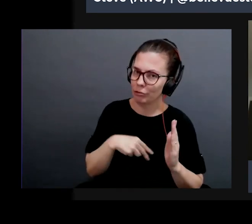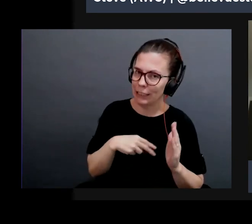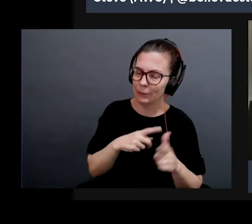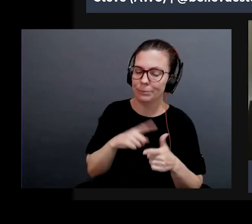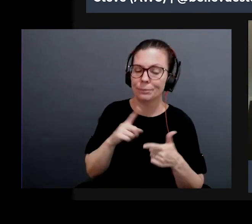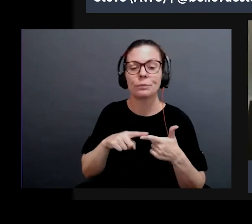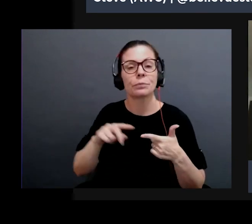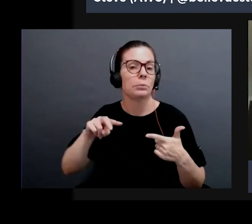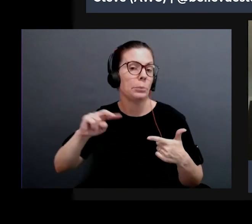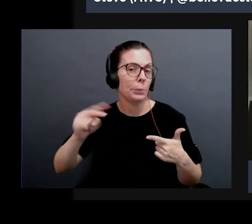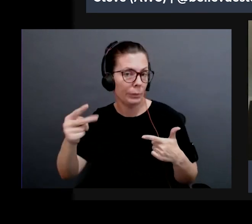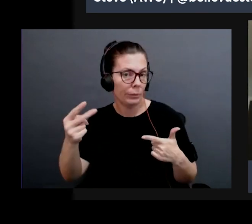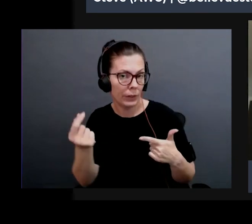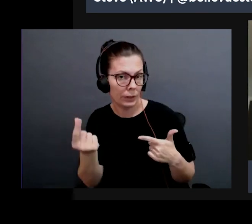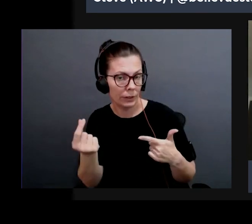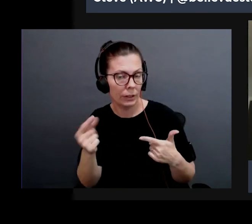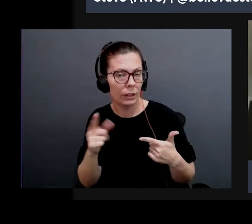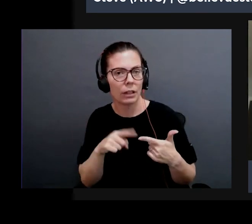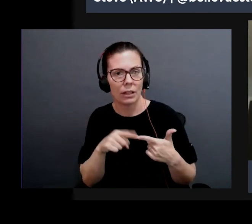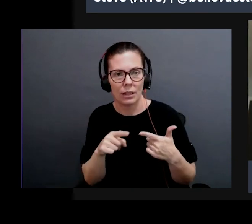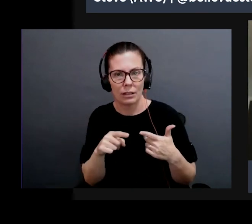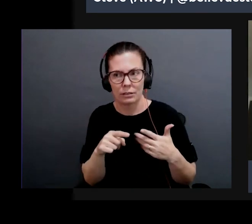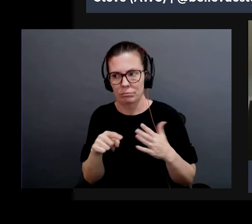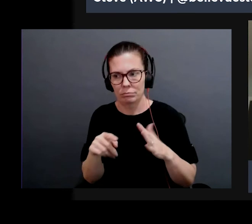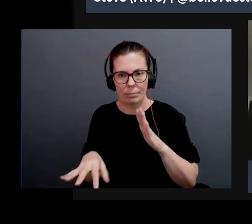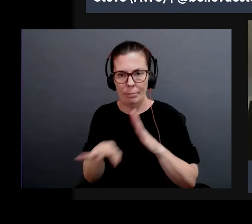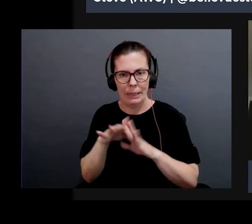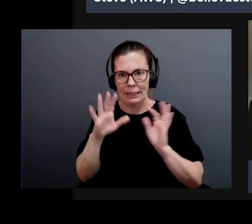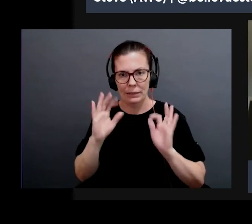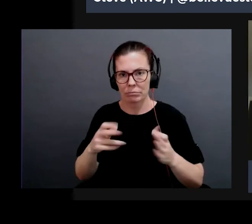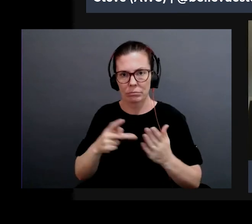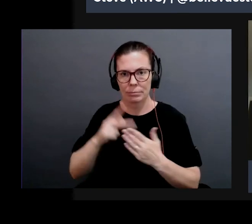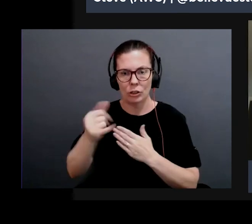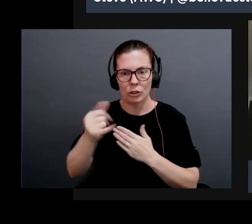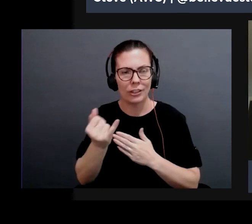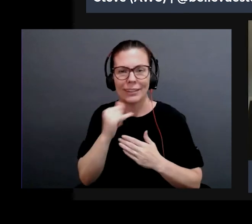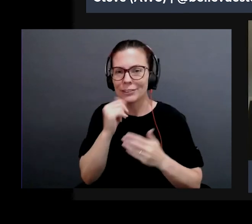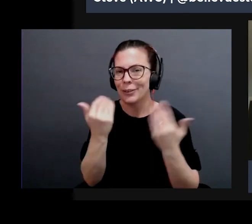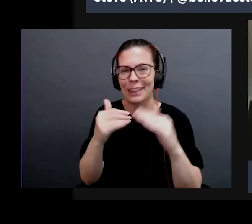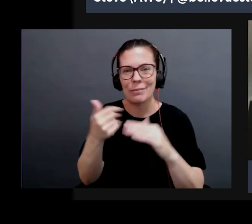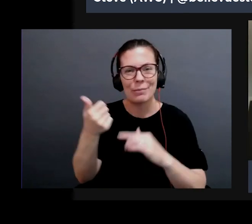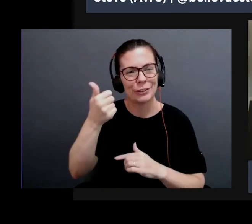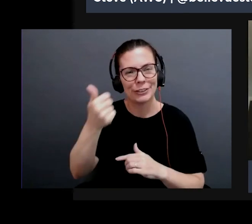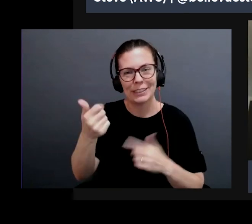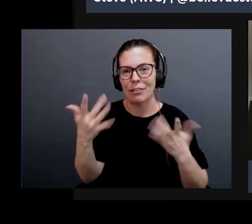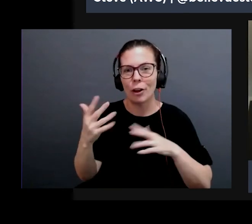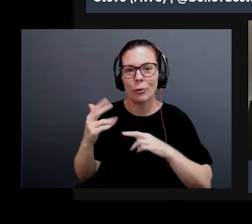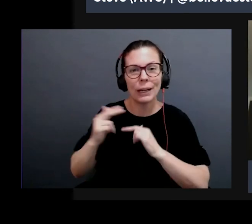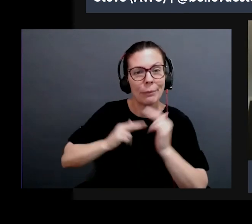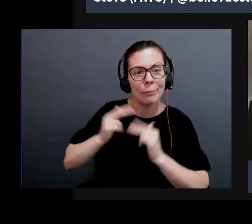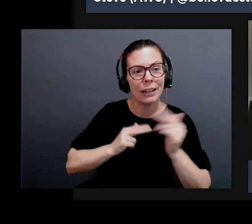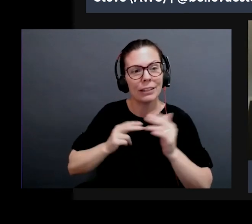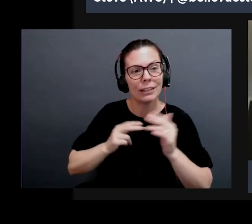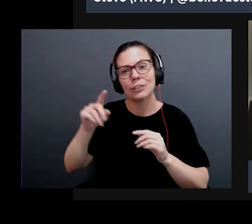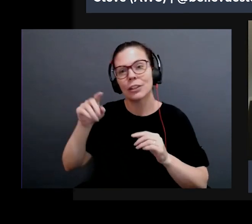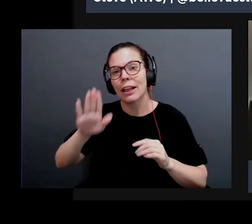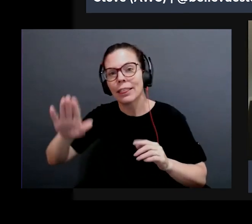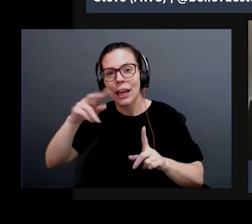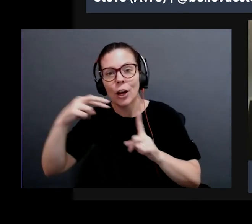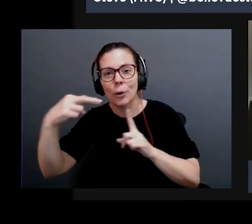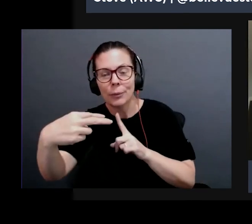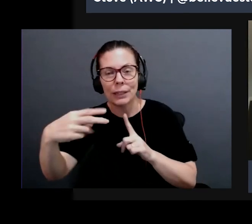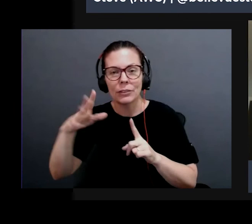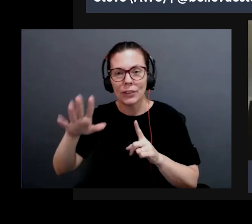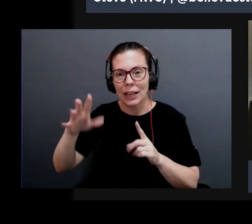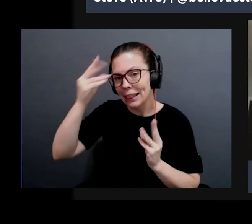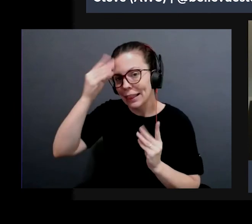is just pick a project. Like, don't limit yourself by what's already been built, how other people think about things. Just pick something